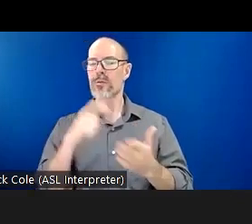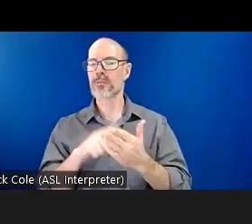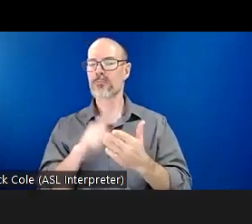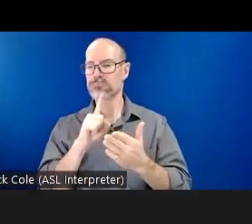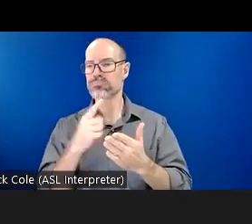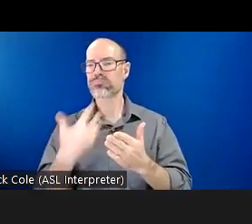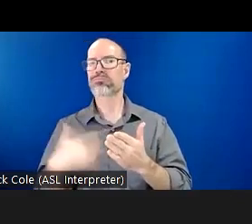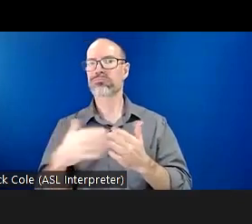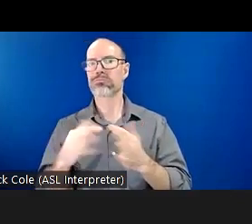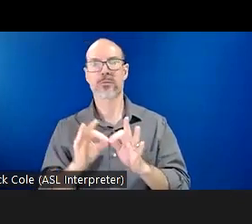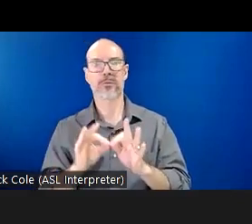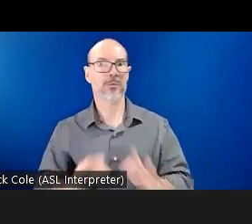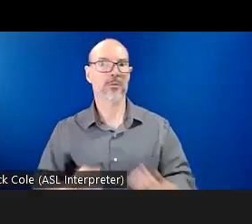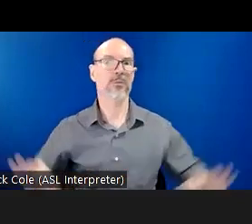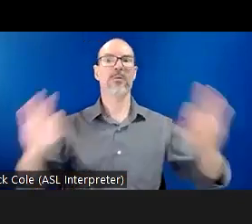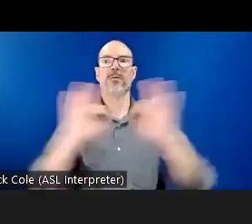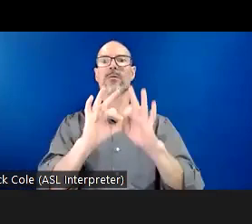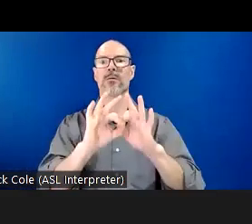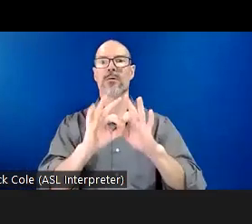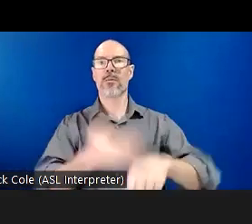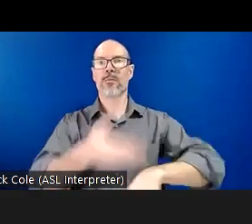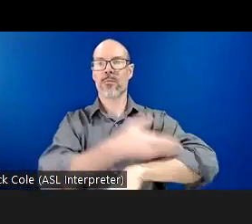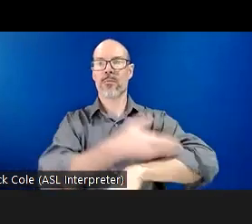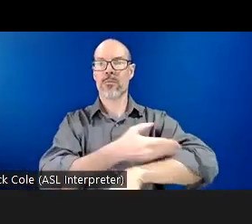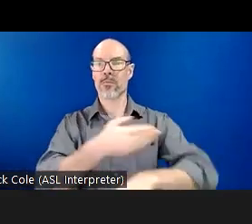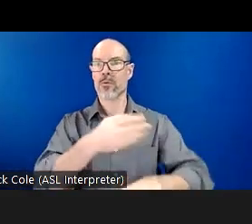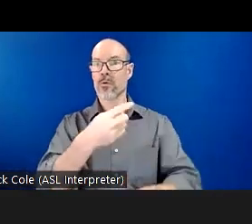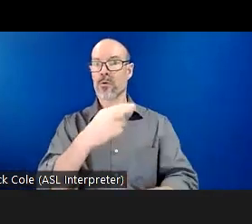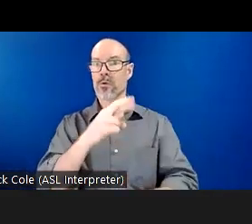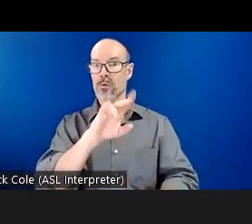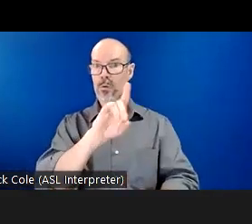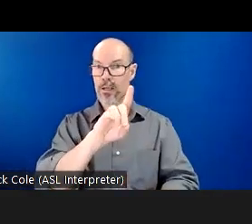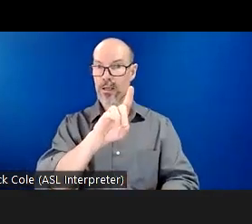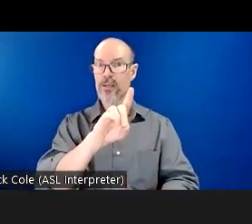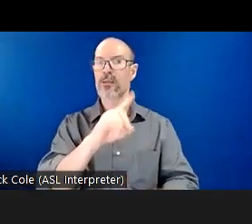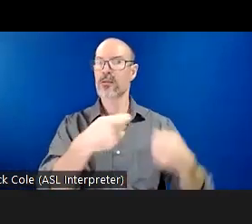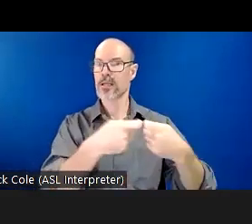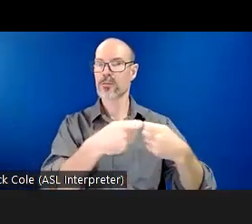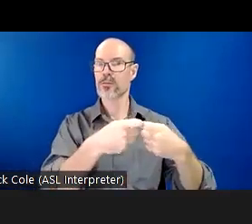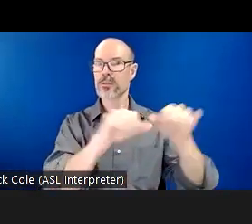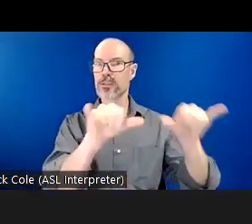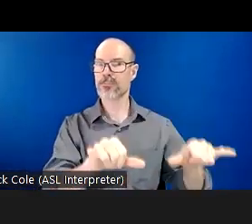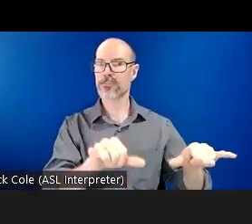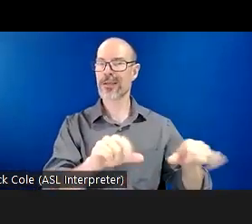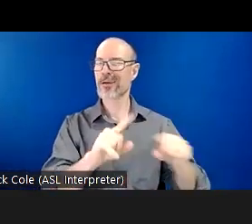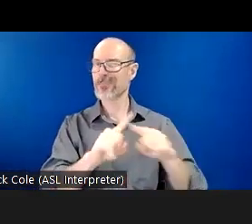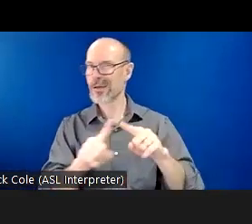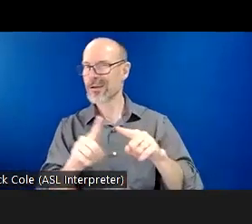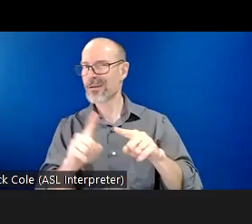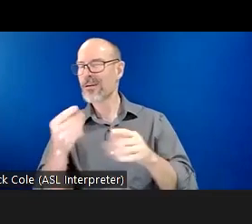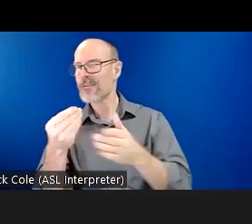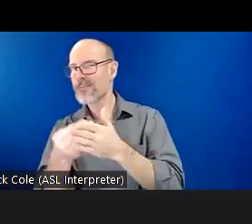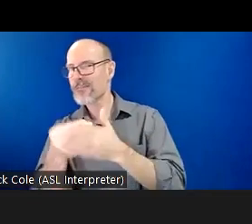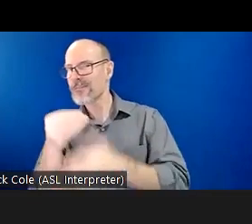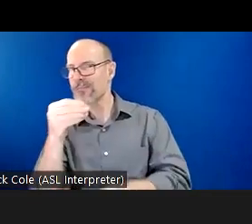perfect fit for funding for this, mm-hmm. for this measure. Thank you so much. Not at all. Thank you for your very